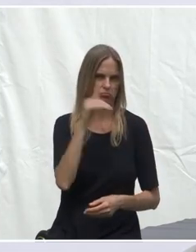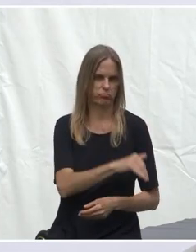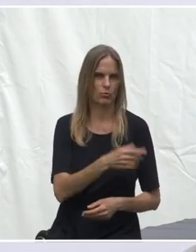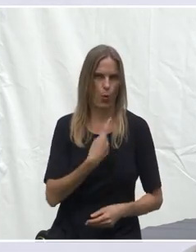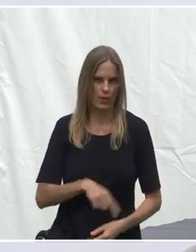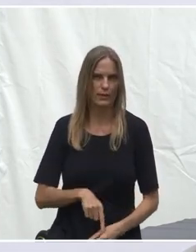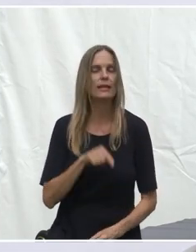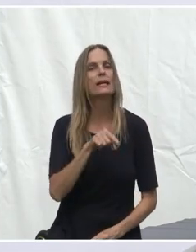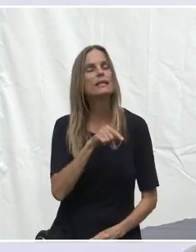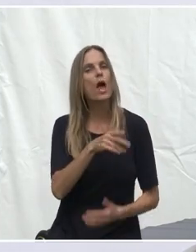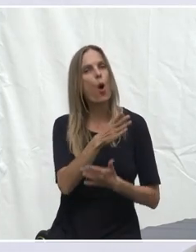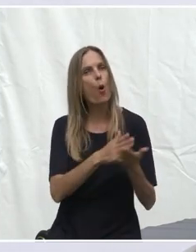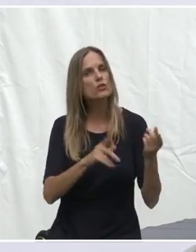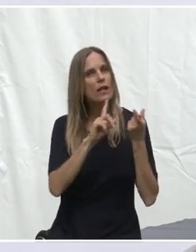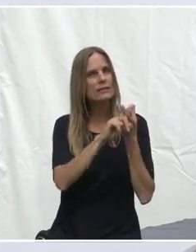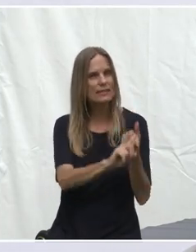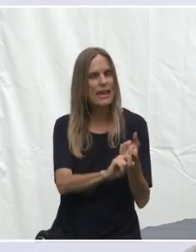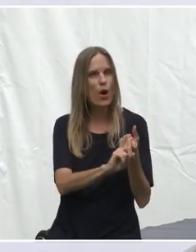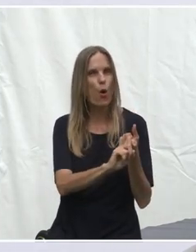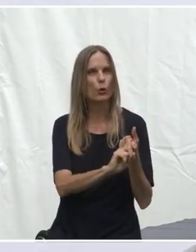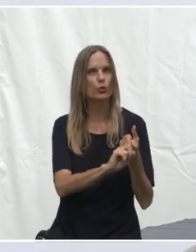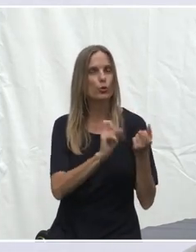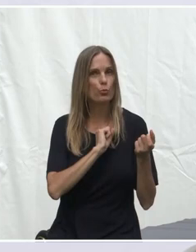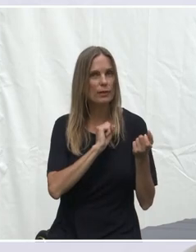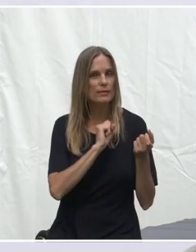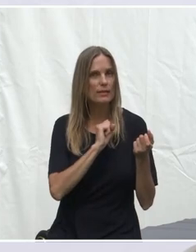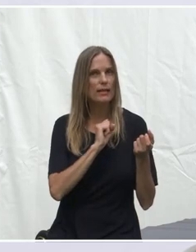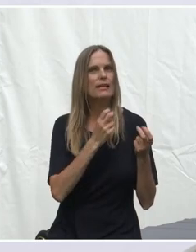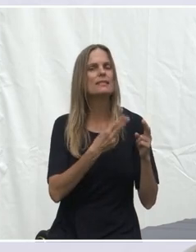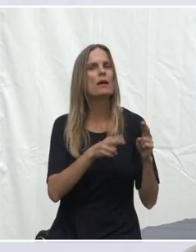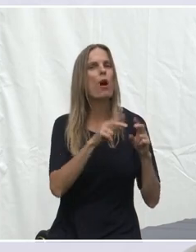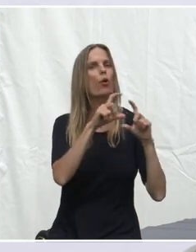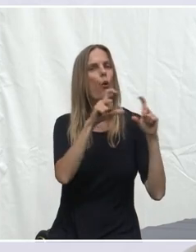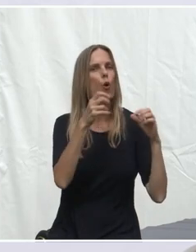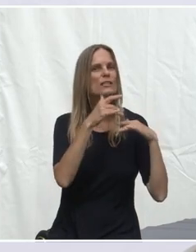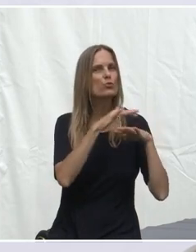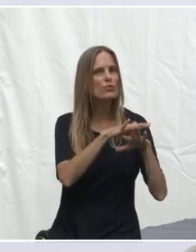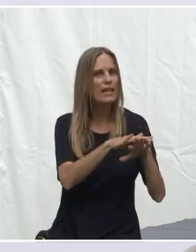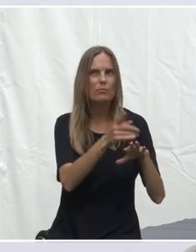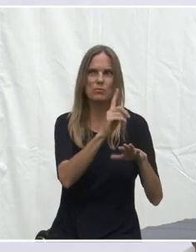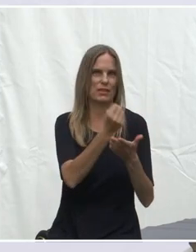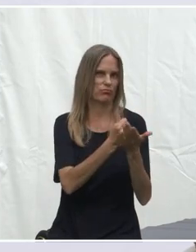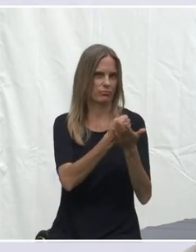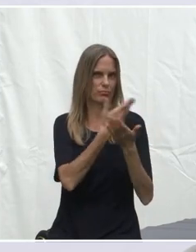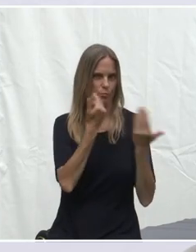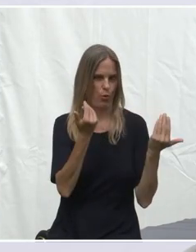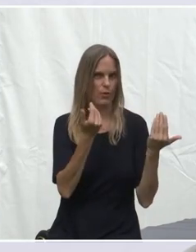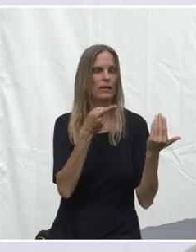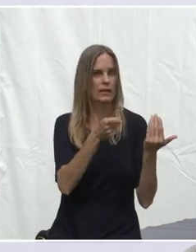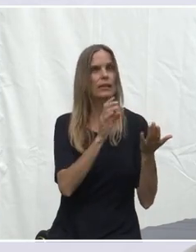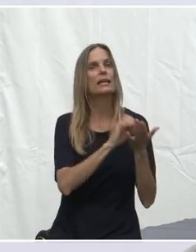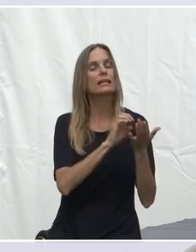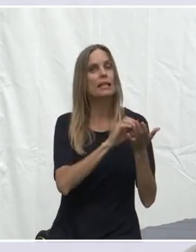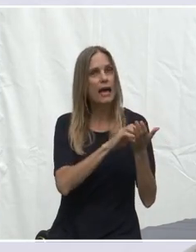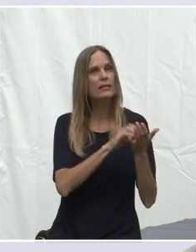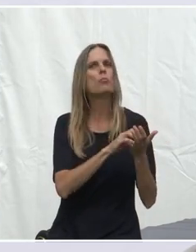of that was that we didn't have any resources in our school system. So we stopped sexual education for a few